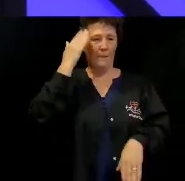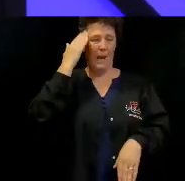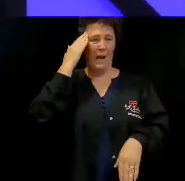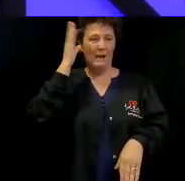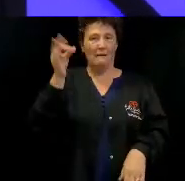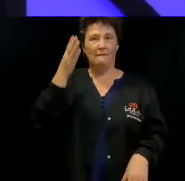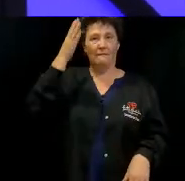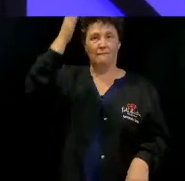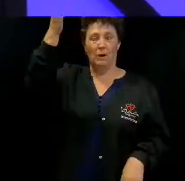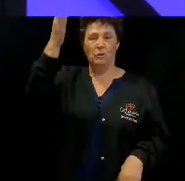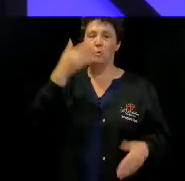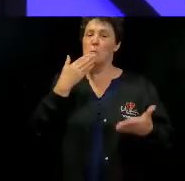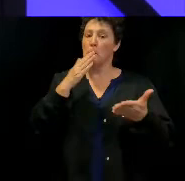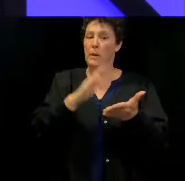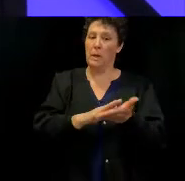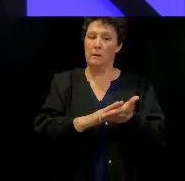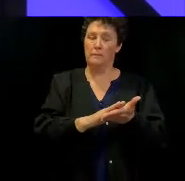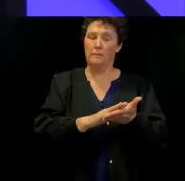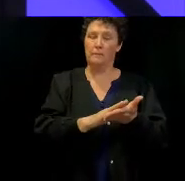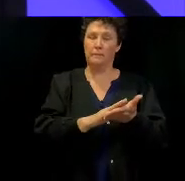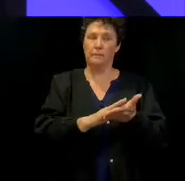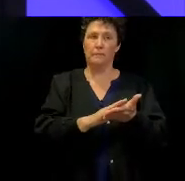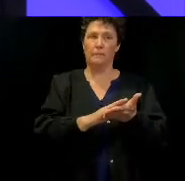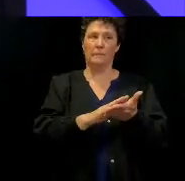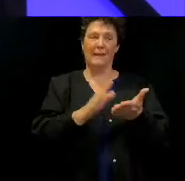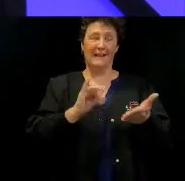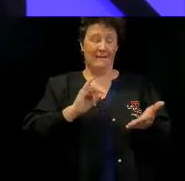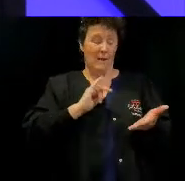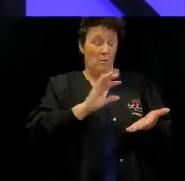I want to read this to you because I had this down.